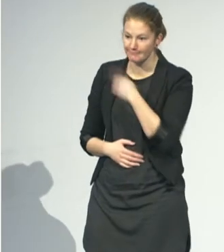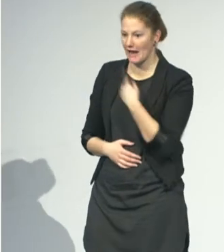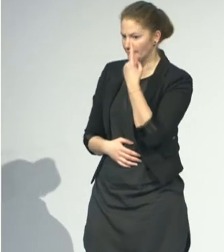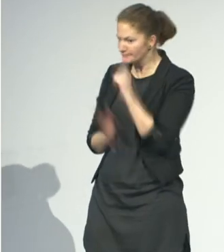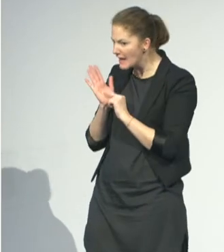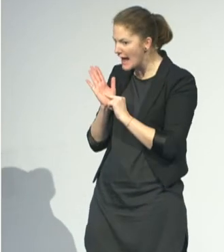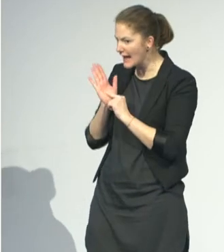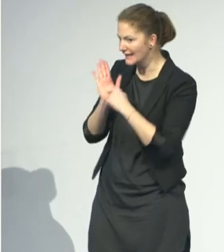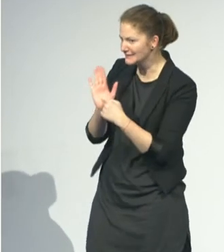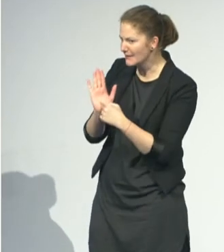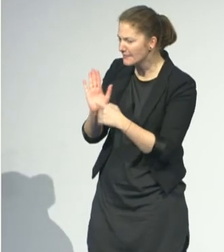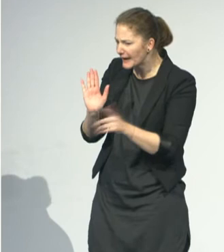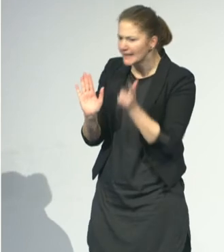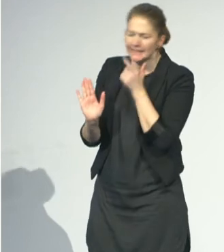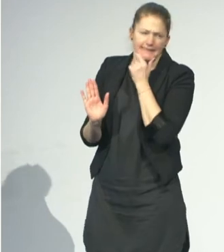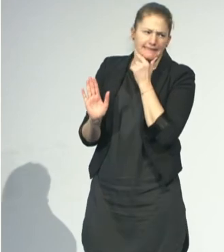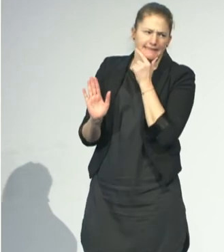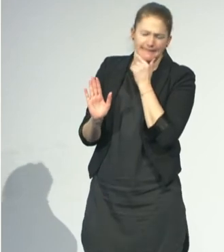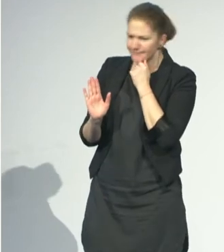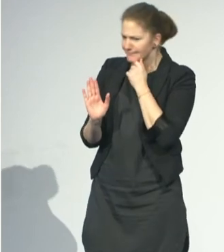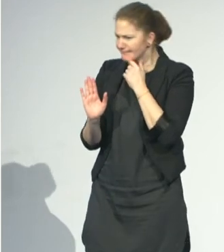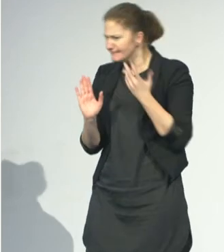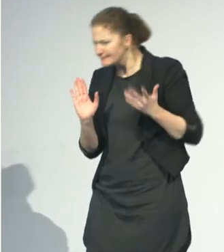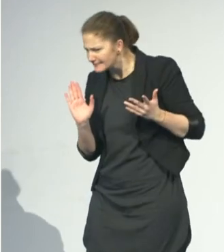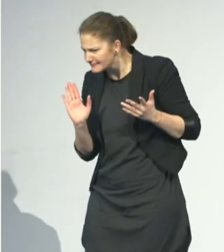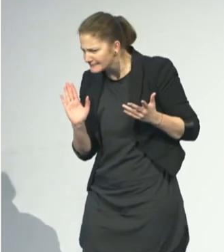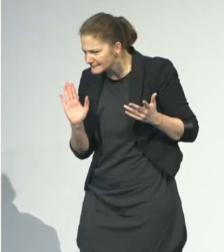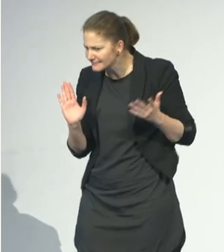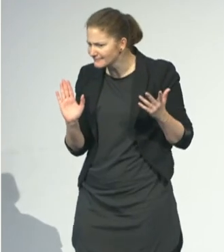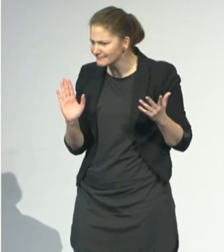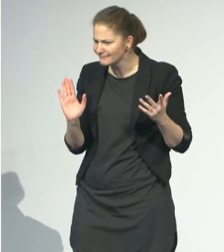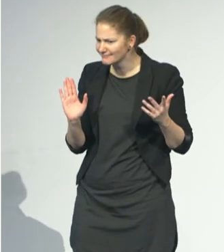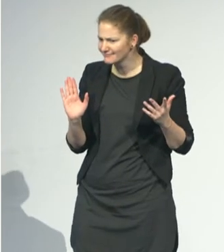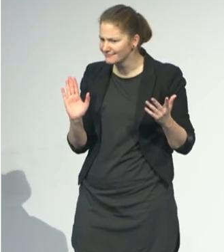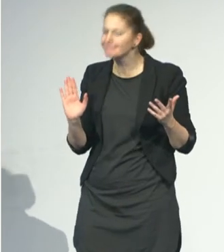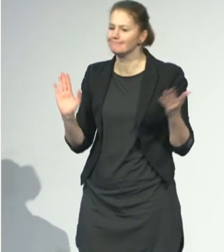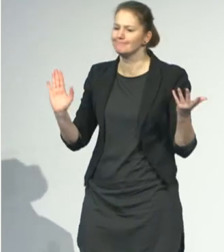the one that has been awarded this year, that this is a platform